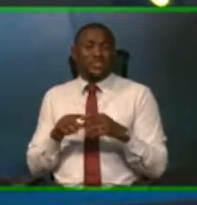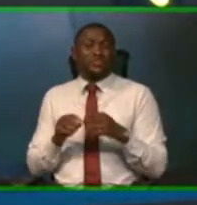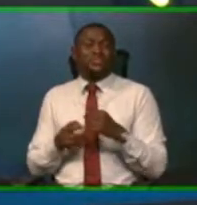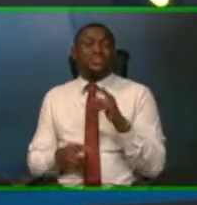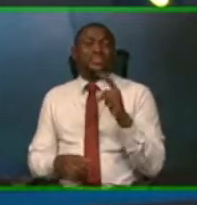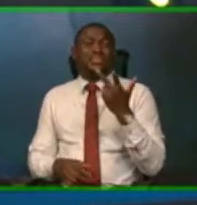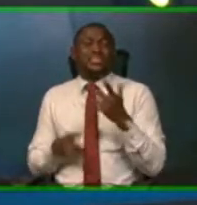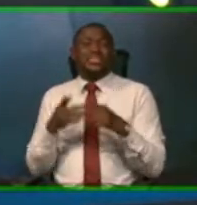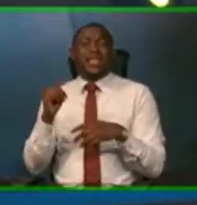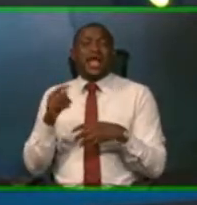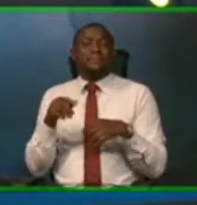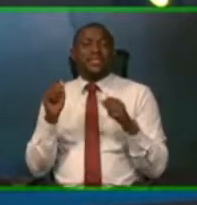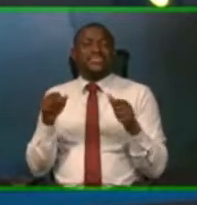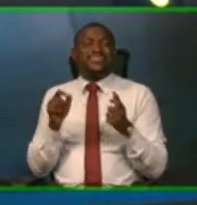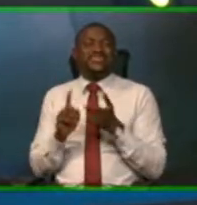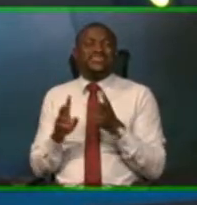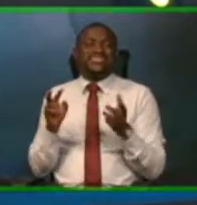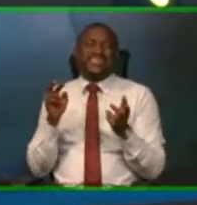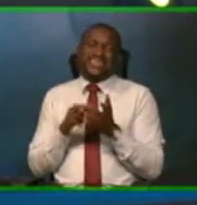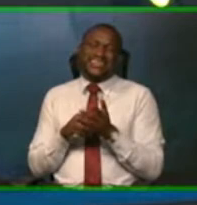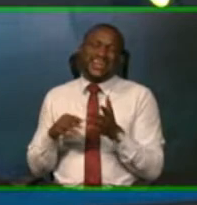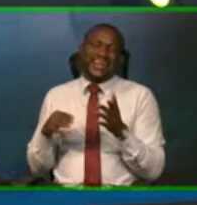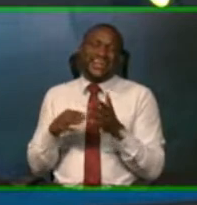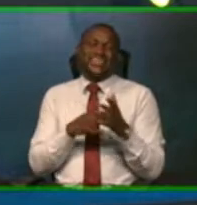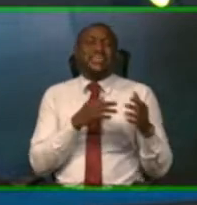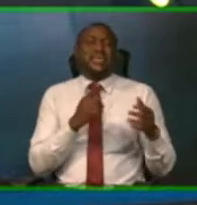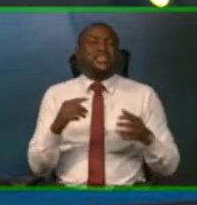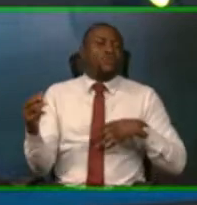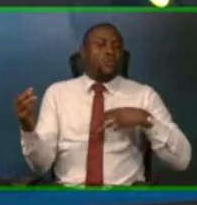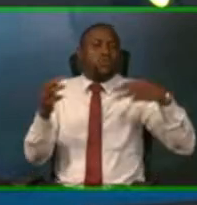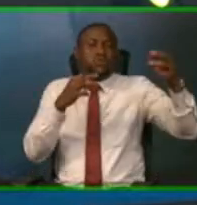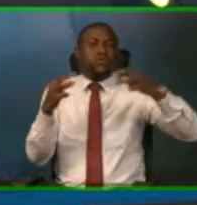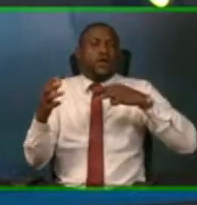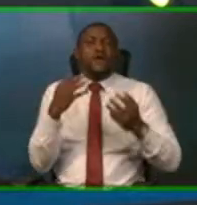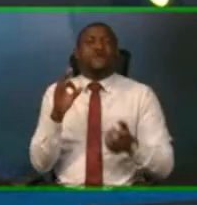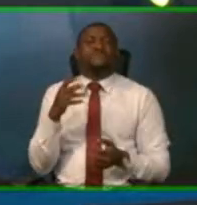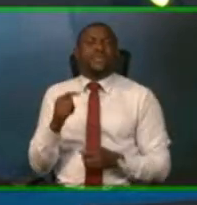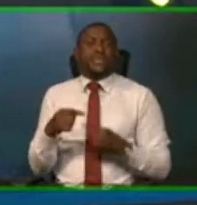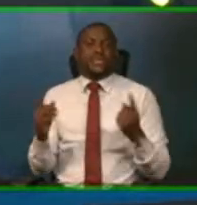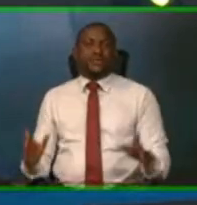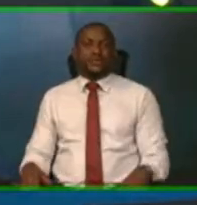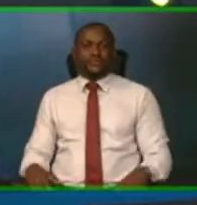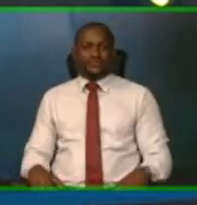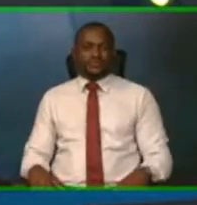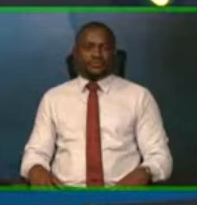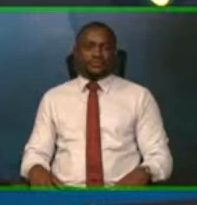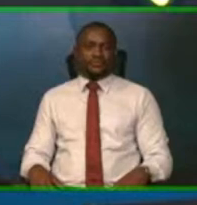the ability to stand against the wiles of the enemy.